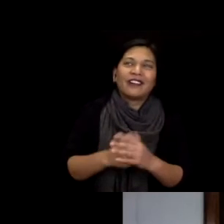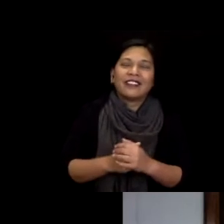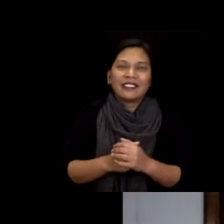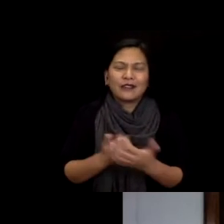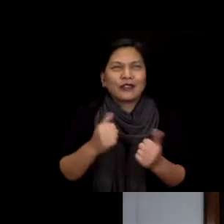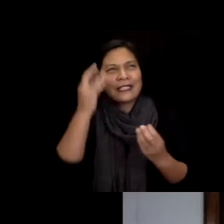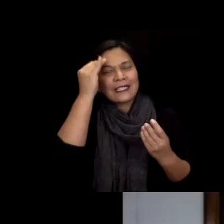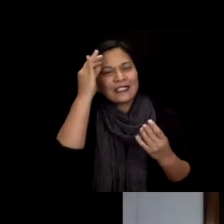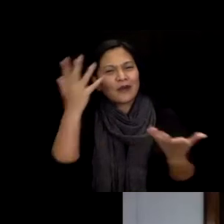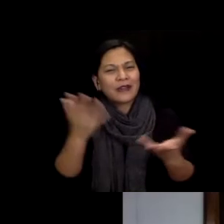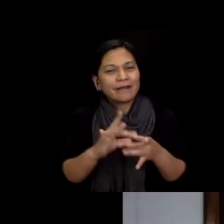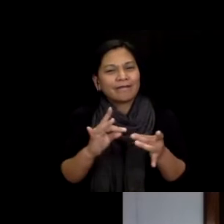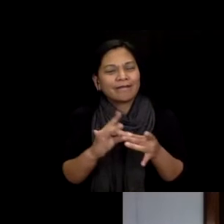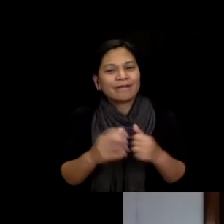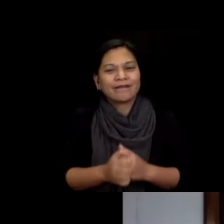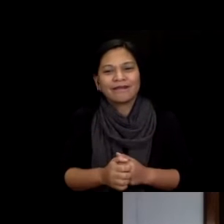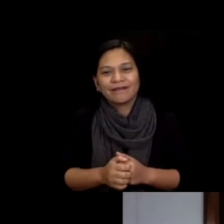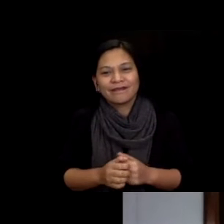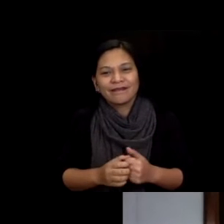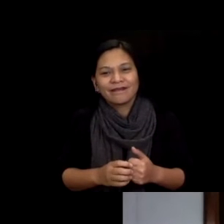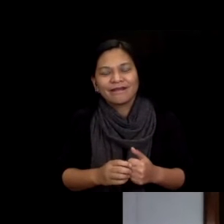What do I want to say? I